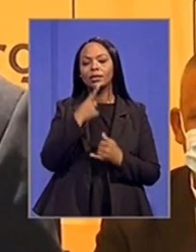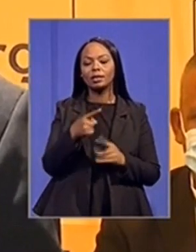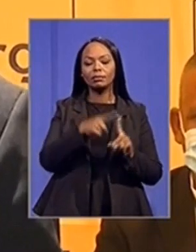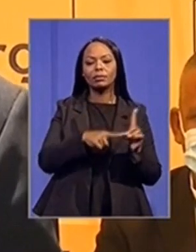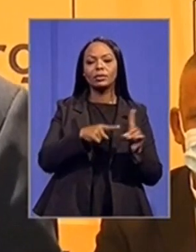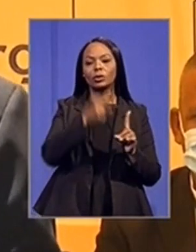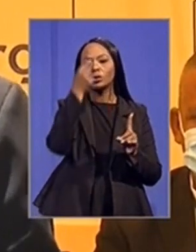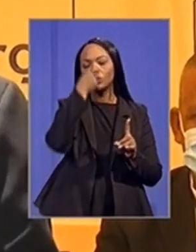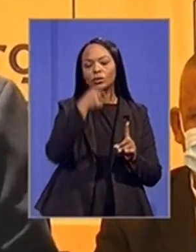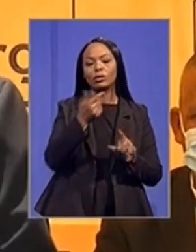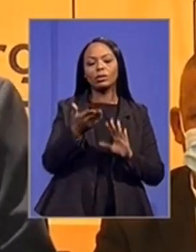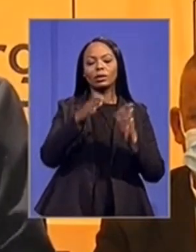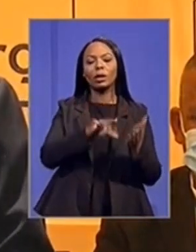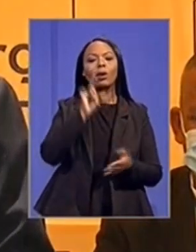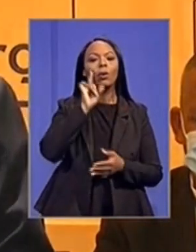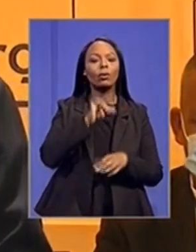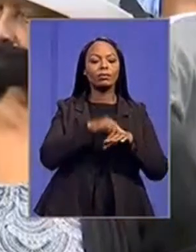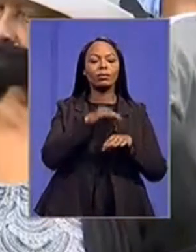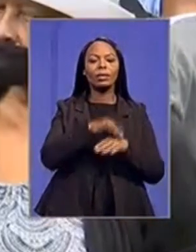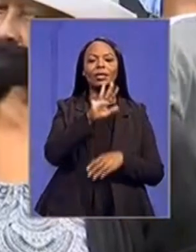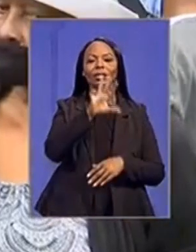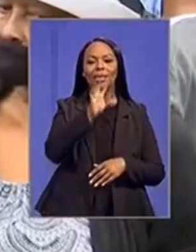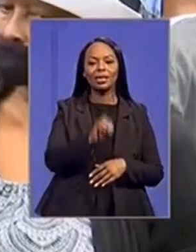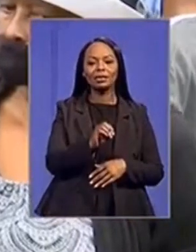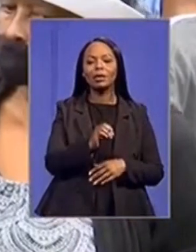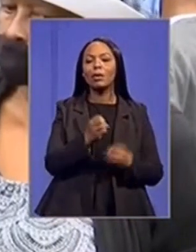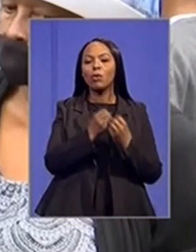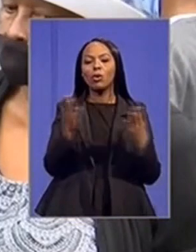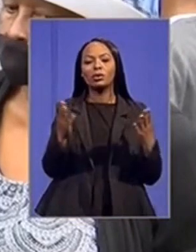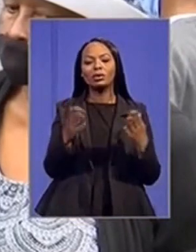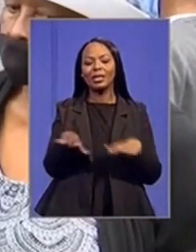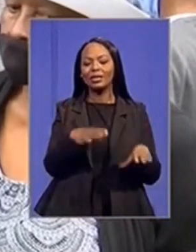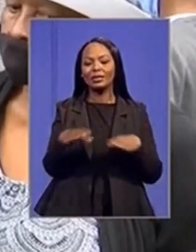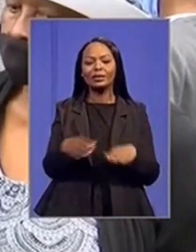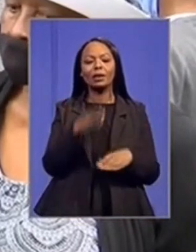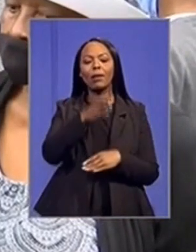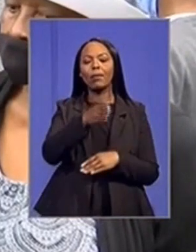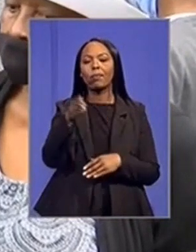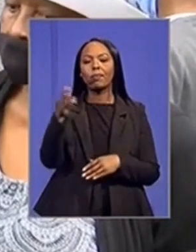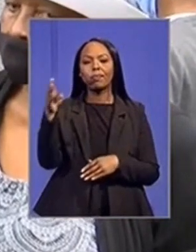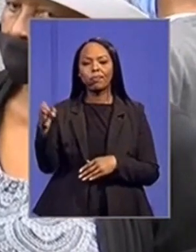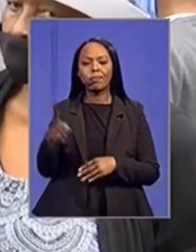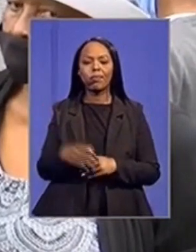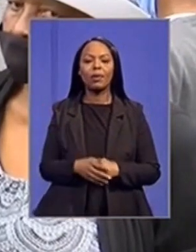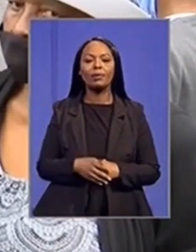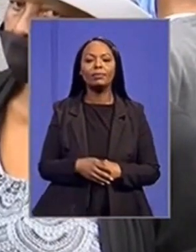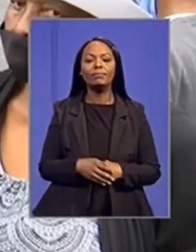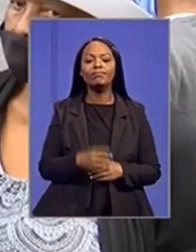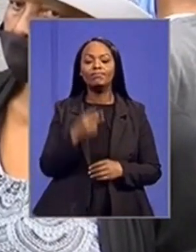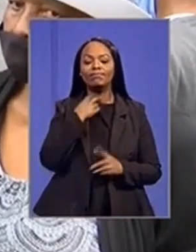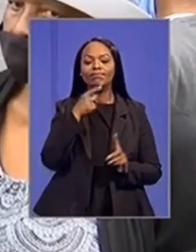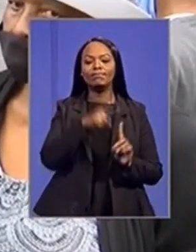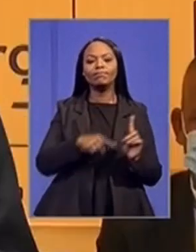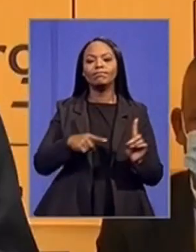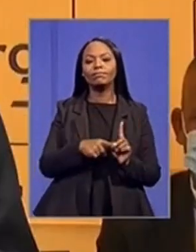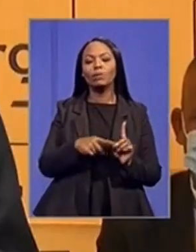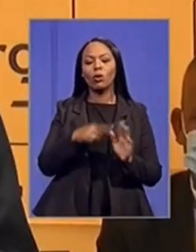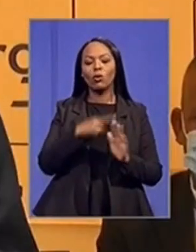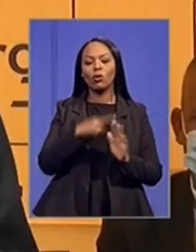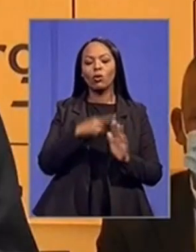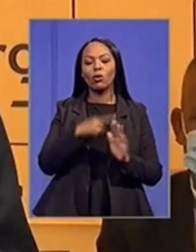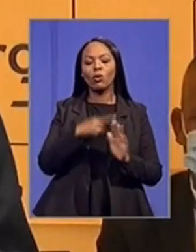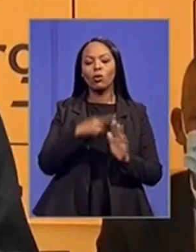tse 90 o ne a sebetsa ka thata matsholong ohle a hae mme kabelo ya hae e tla hopolwa haholo.